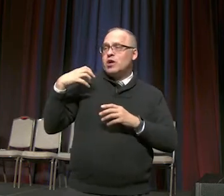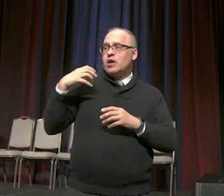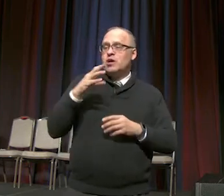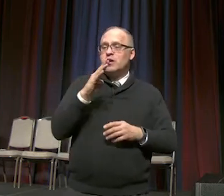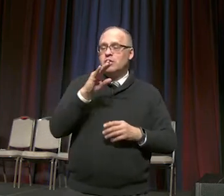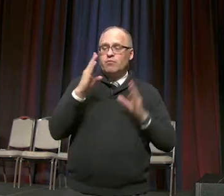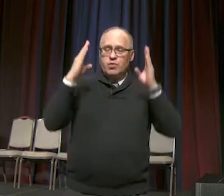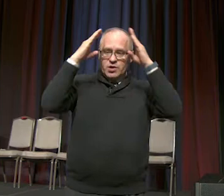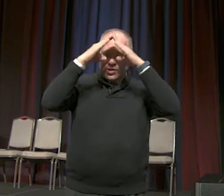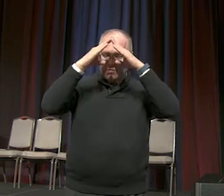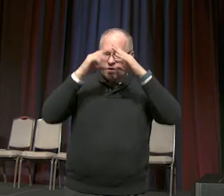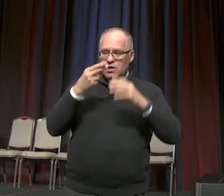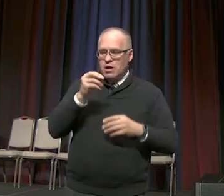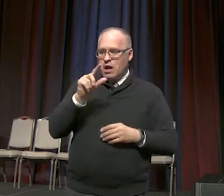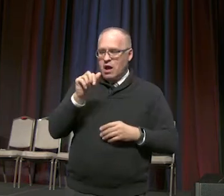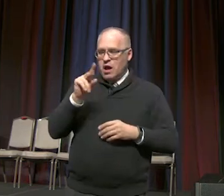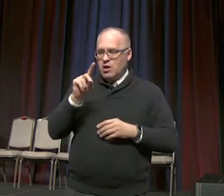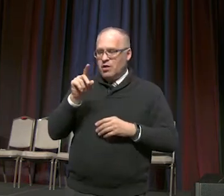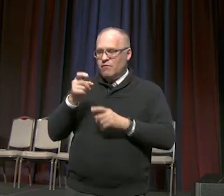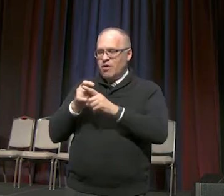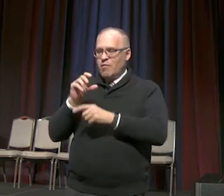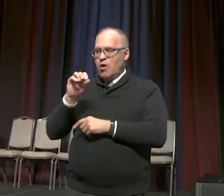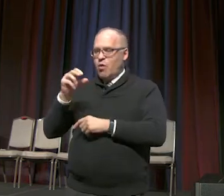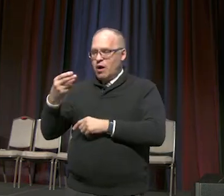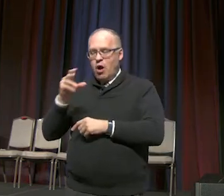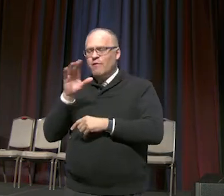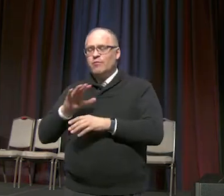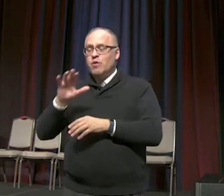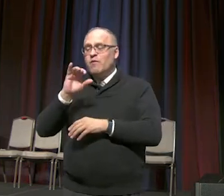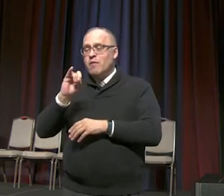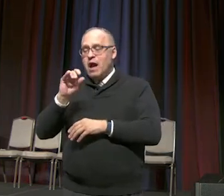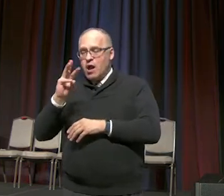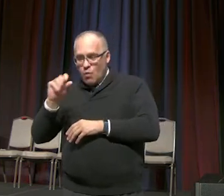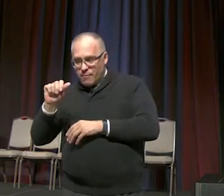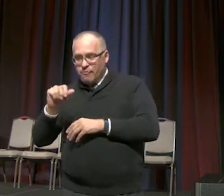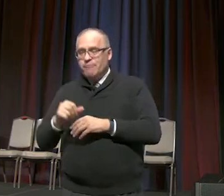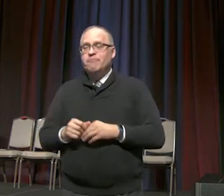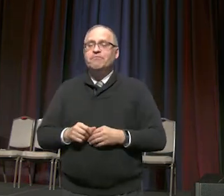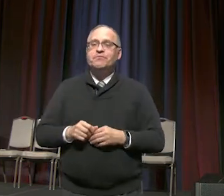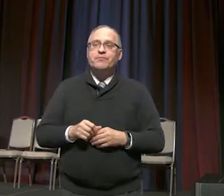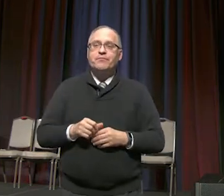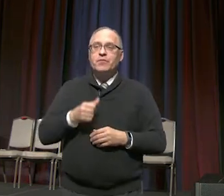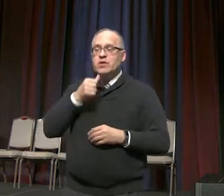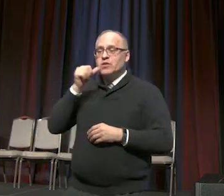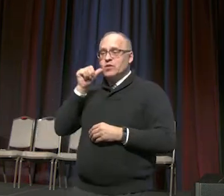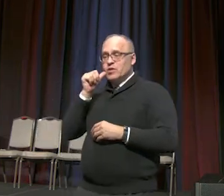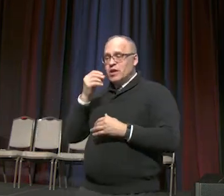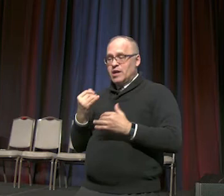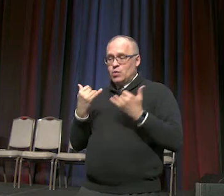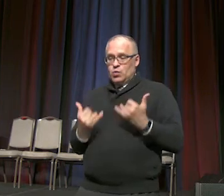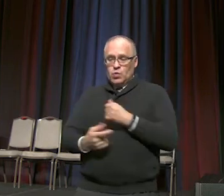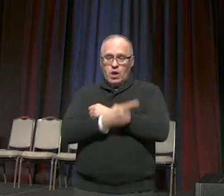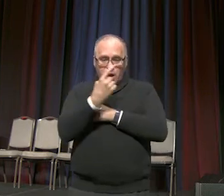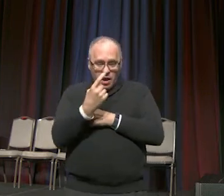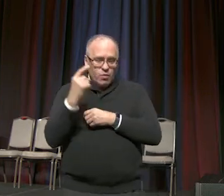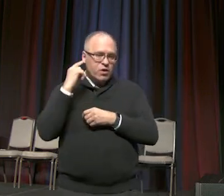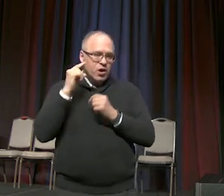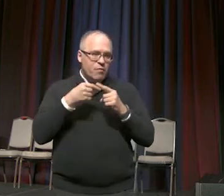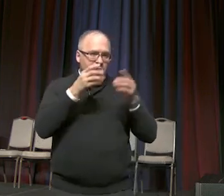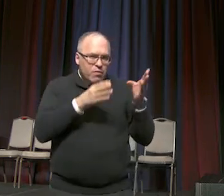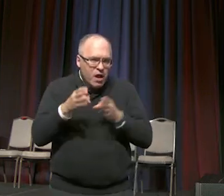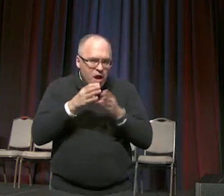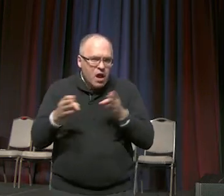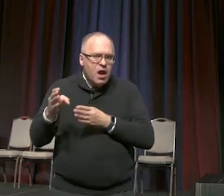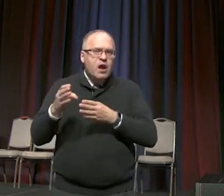of Iowa. In the last 2 days, we've heard a lot of reports about plans and proposals